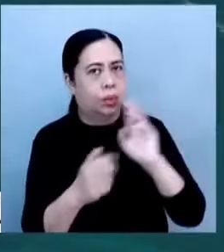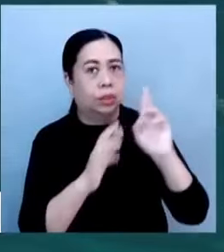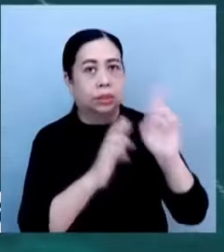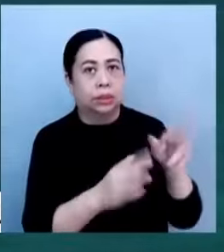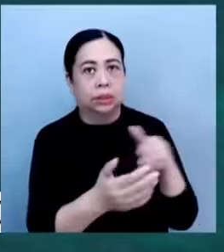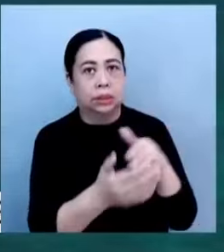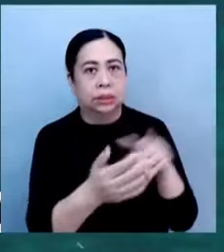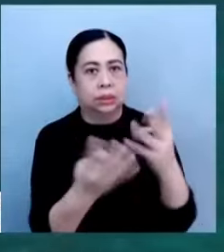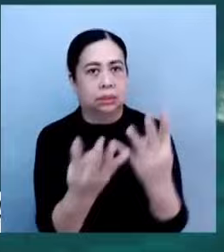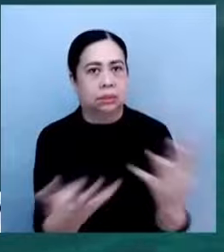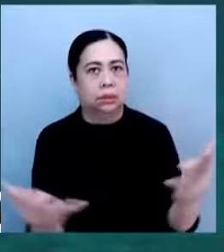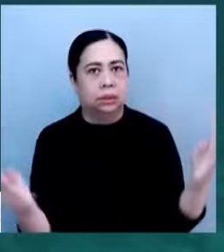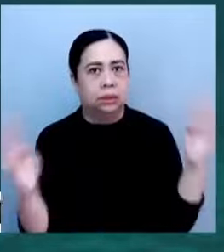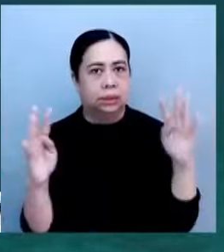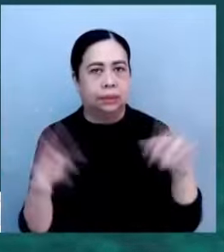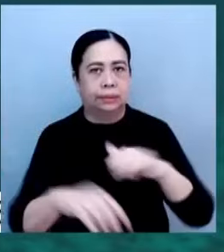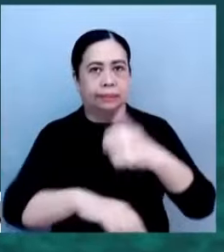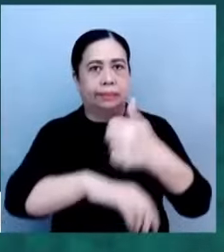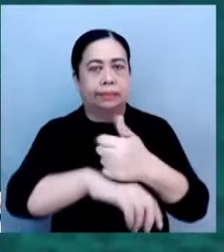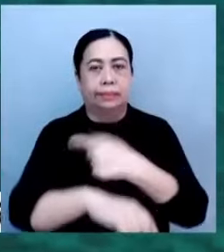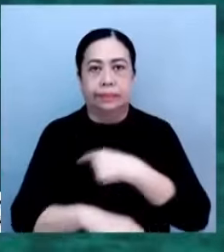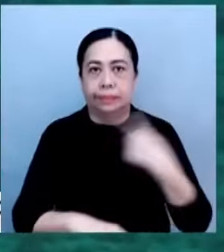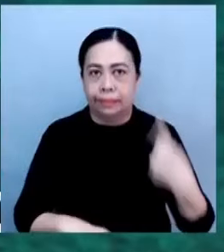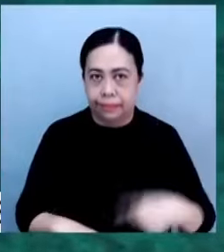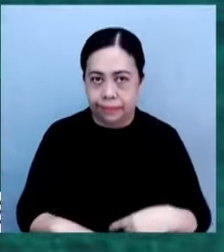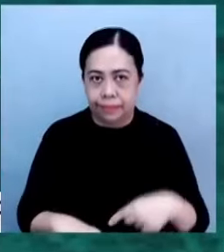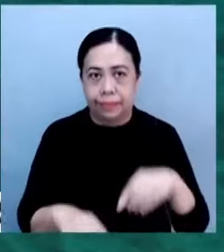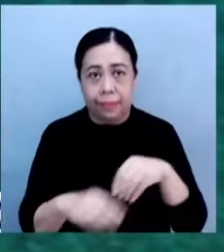illegal barriers China placed, well, within the